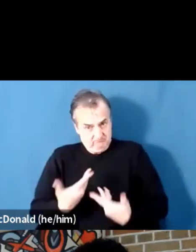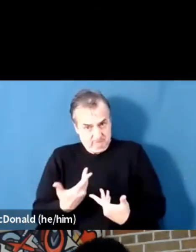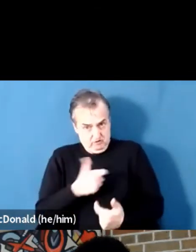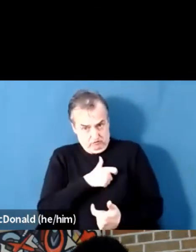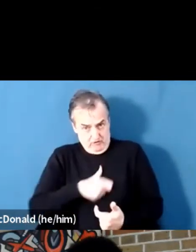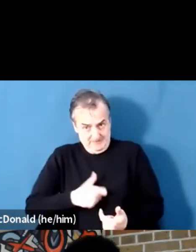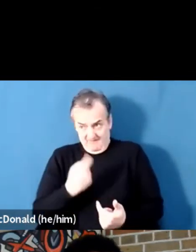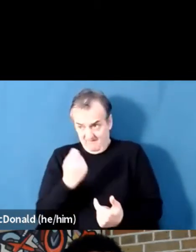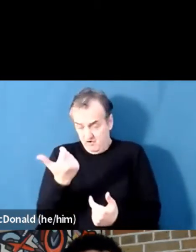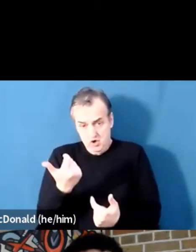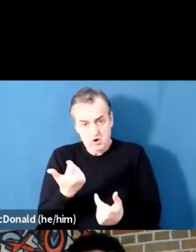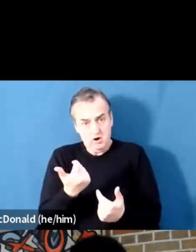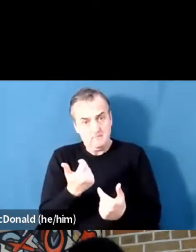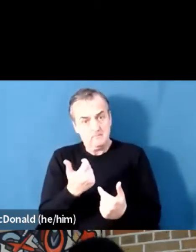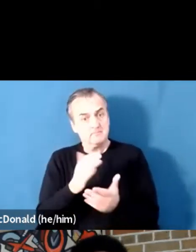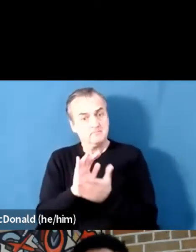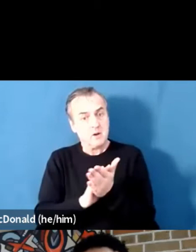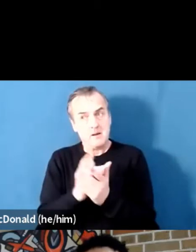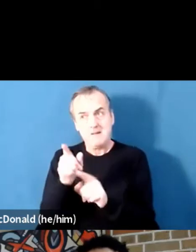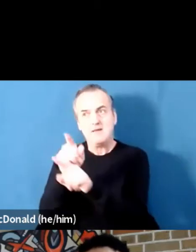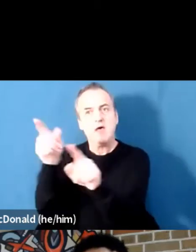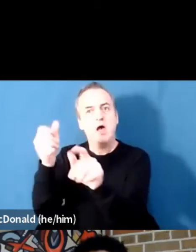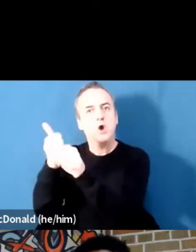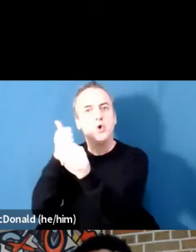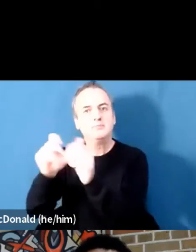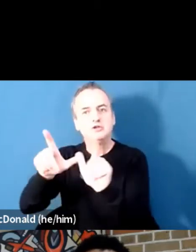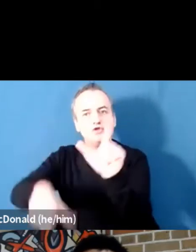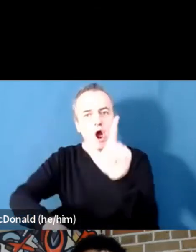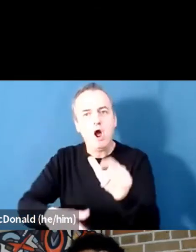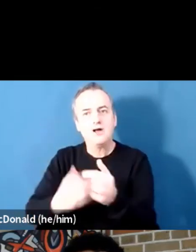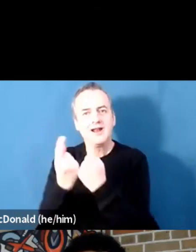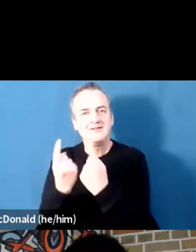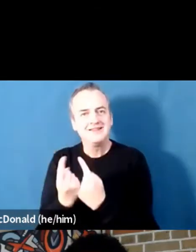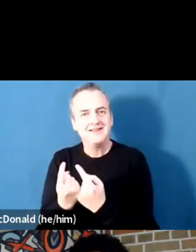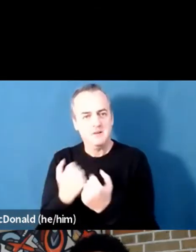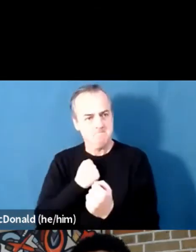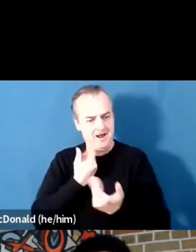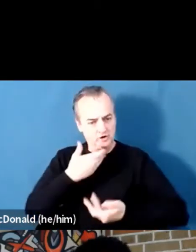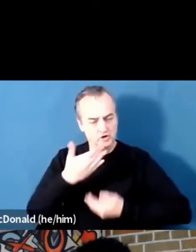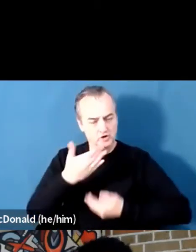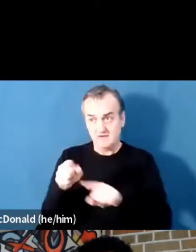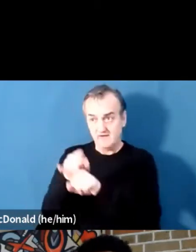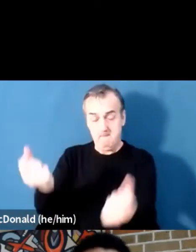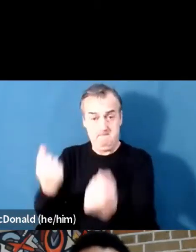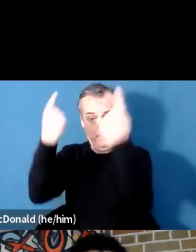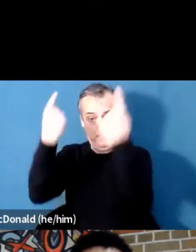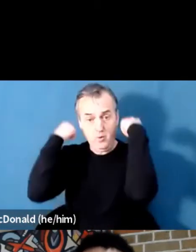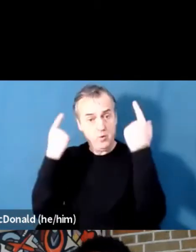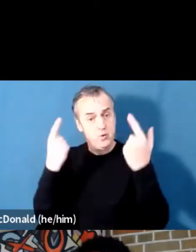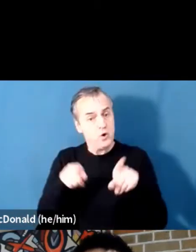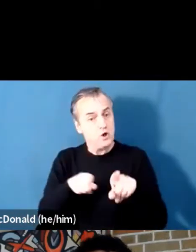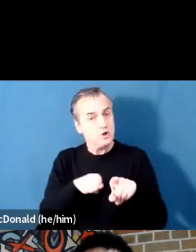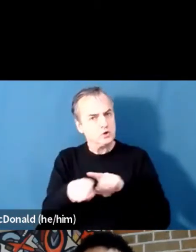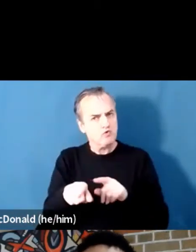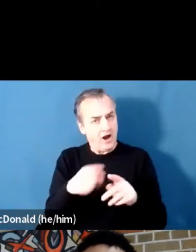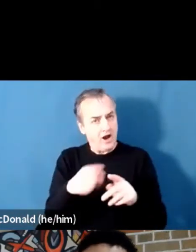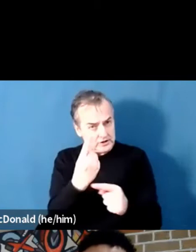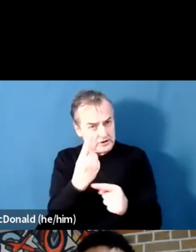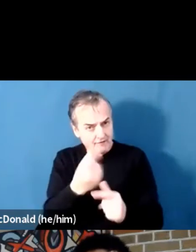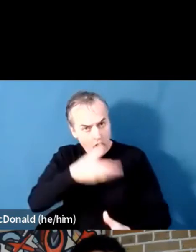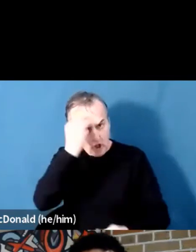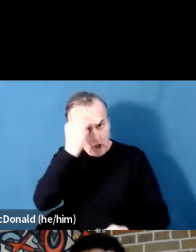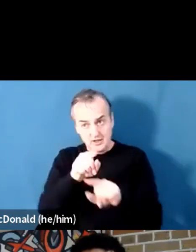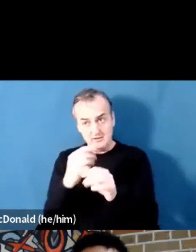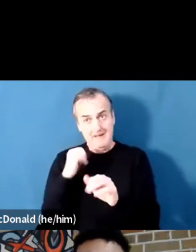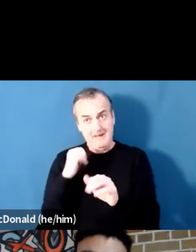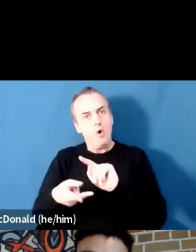but sometimes I need a translator because they haven't got a clue about my reference points or what I'm talking about. So try and watch and read as much as possible, even if you